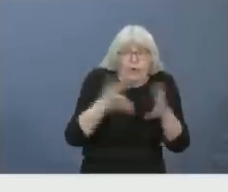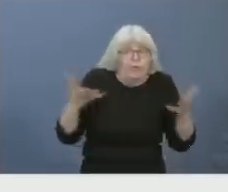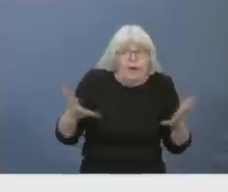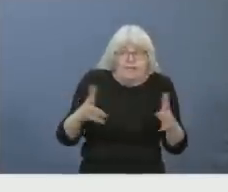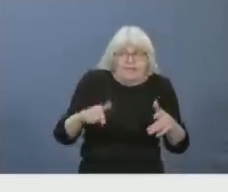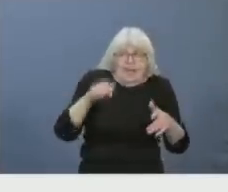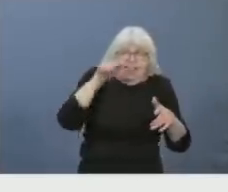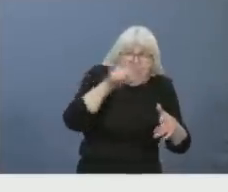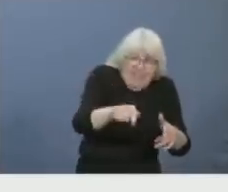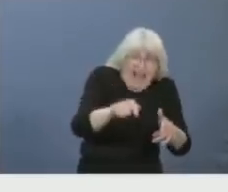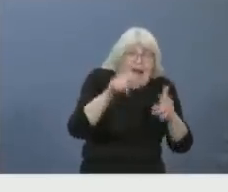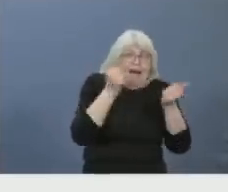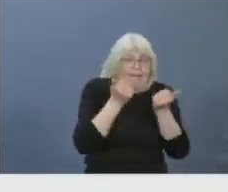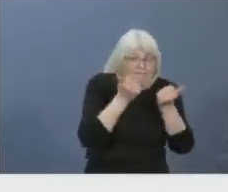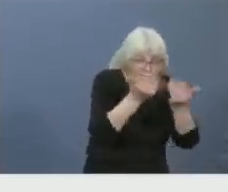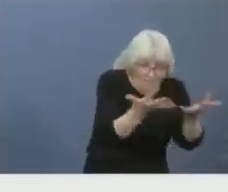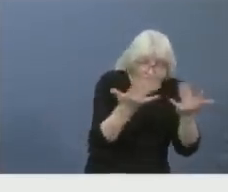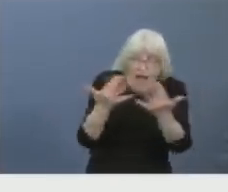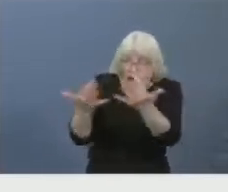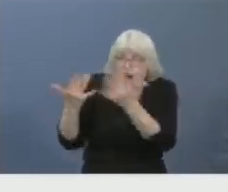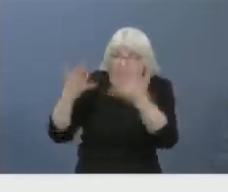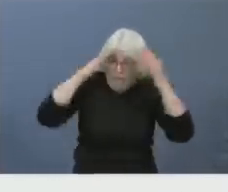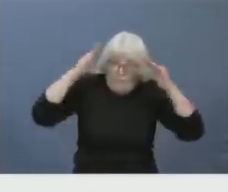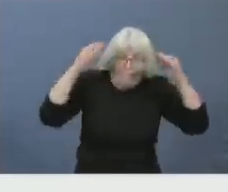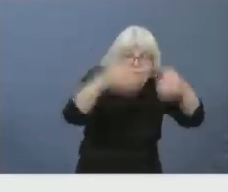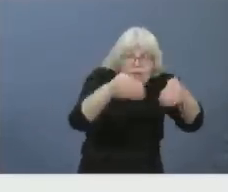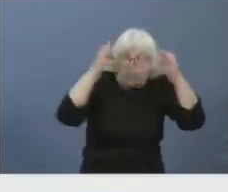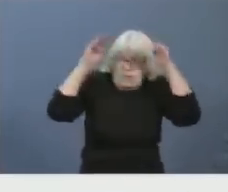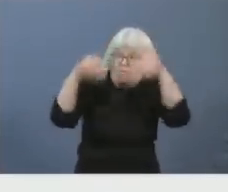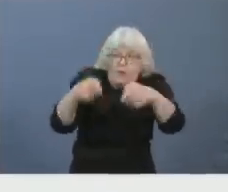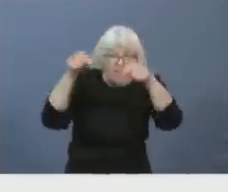that we have right now and keeping people safe.